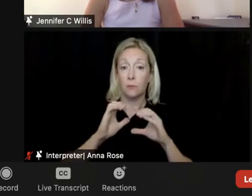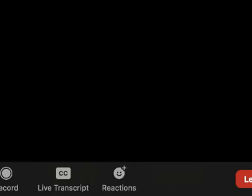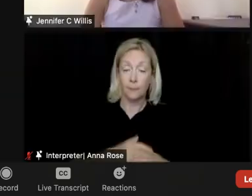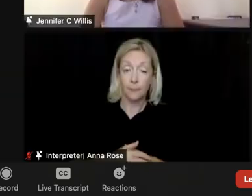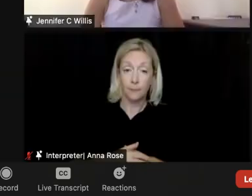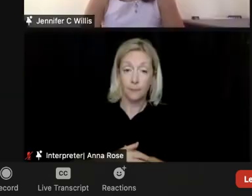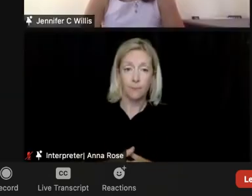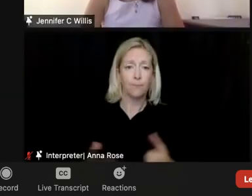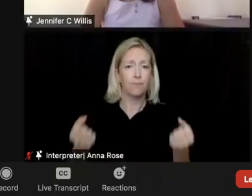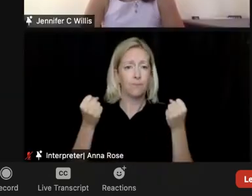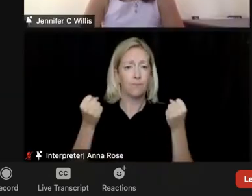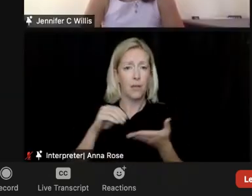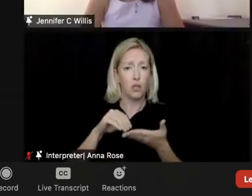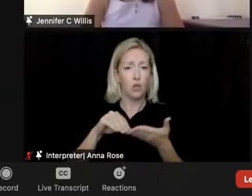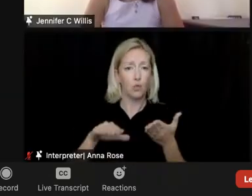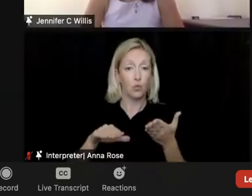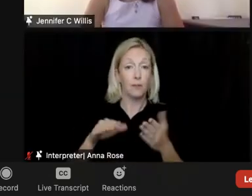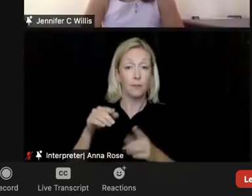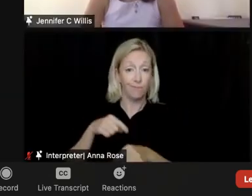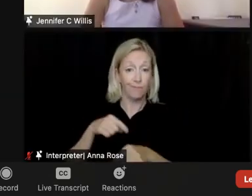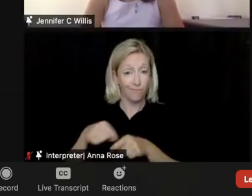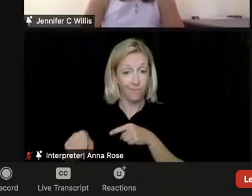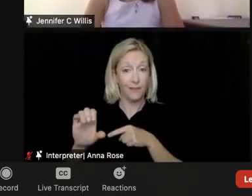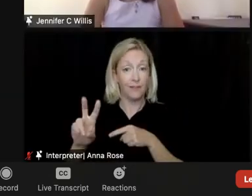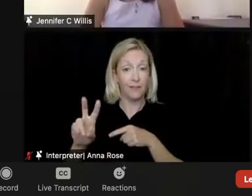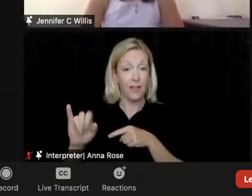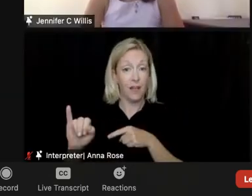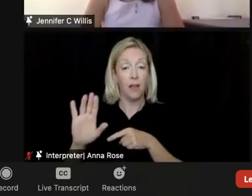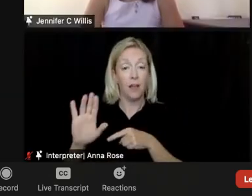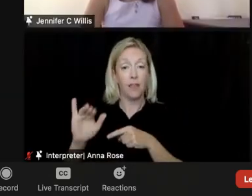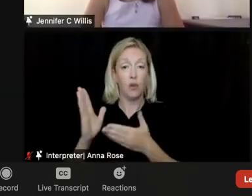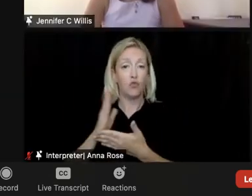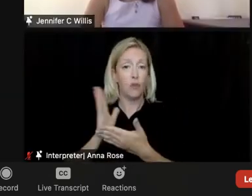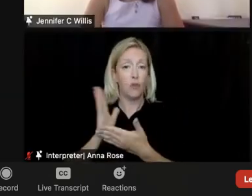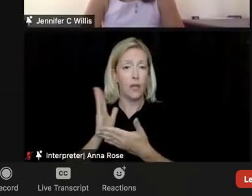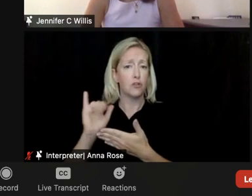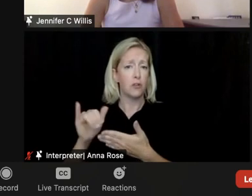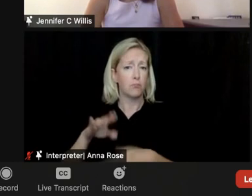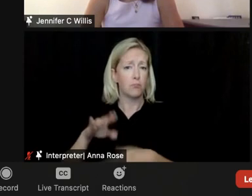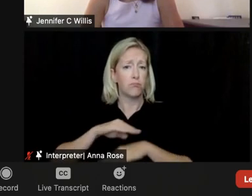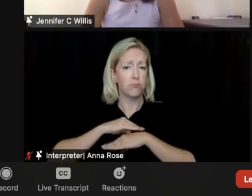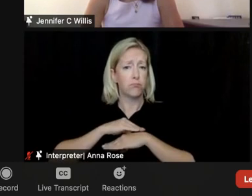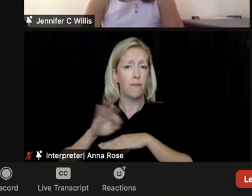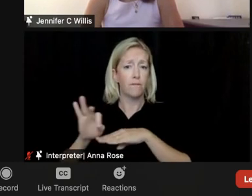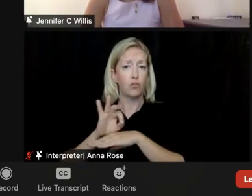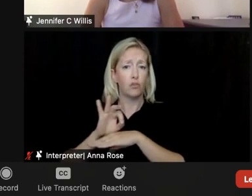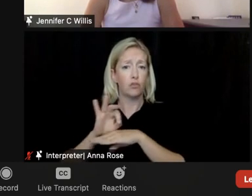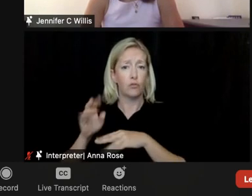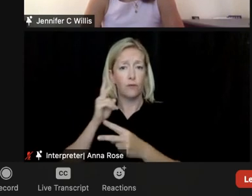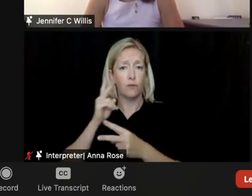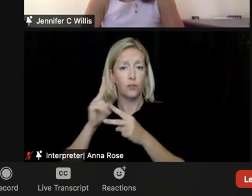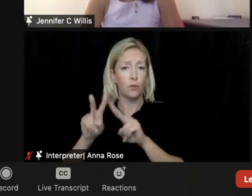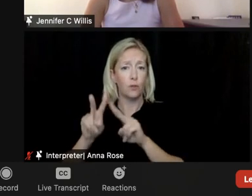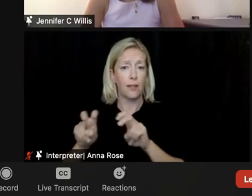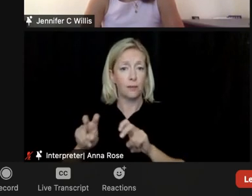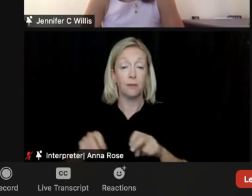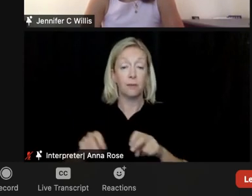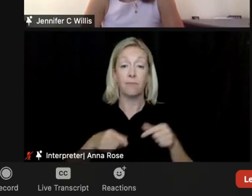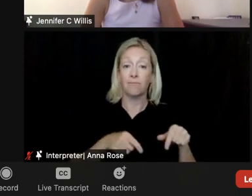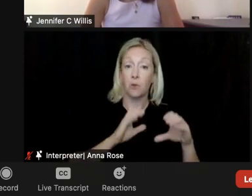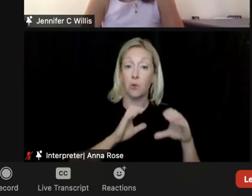students, certainly for our students with CVI, the CVI range is an appropriate functional vision assessment, and the communication matrix is an